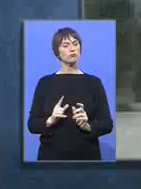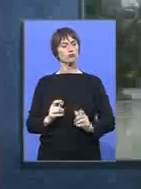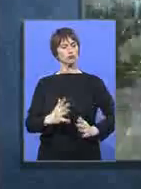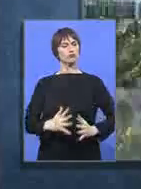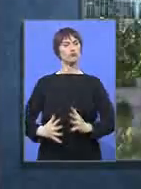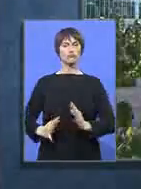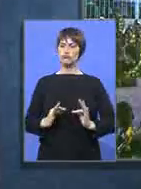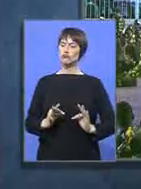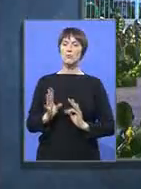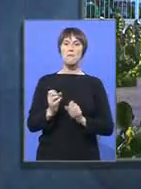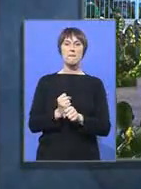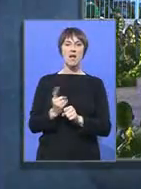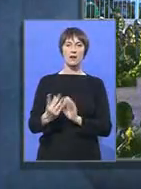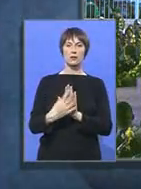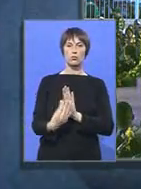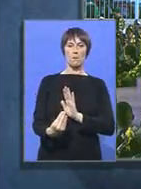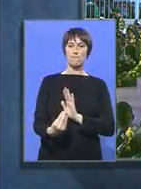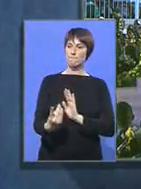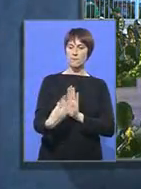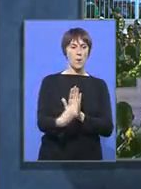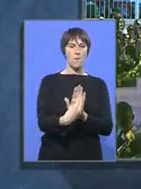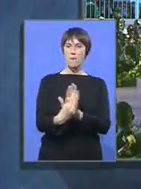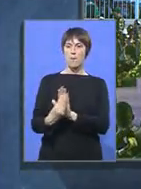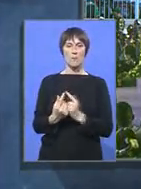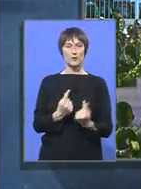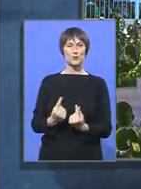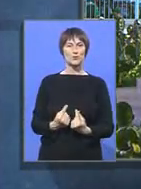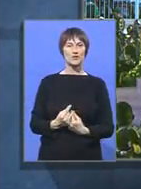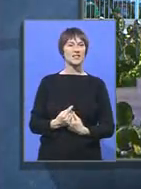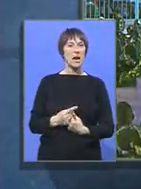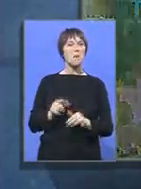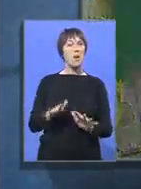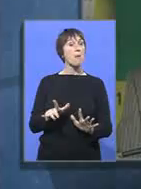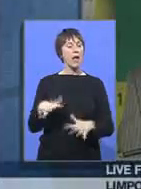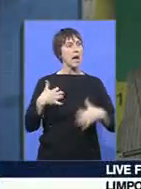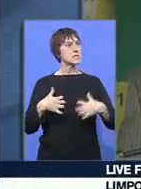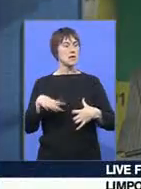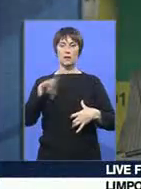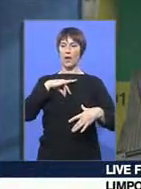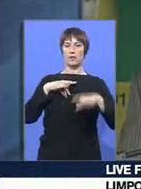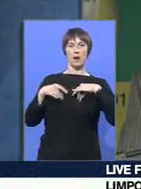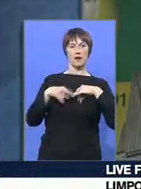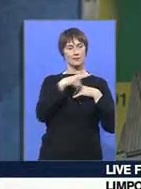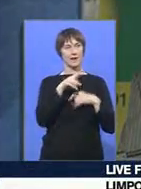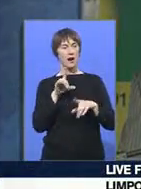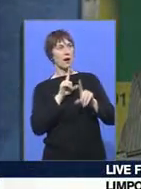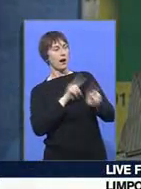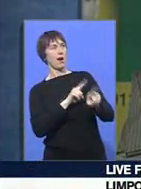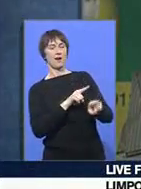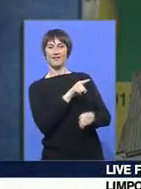He attracted people like a magnet through persuasion.